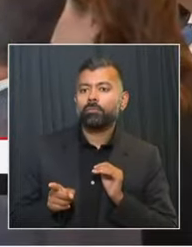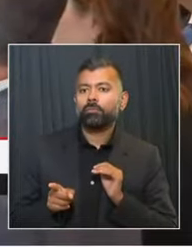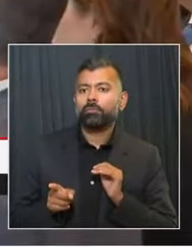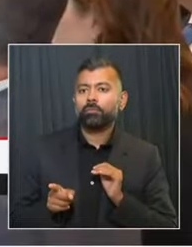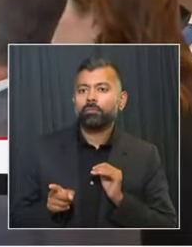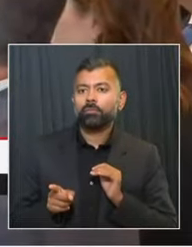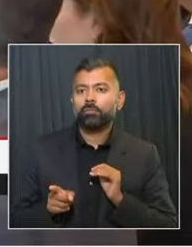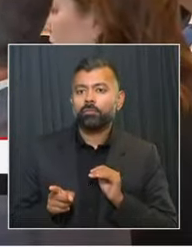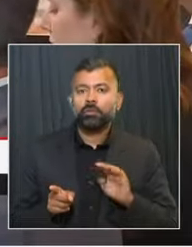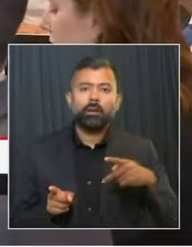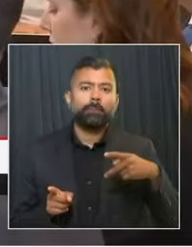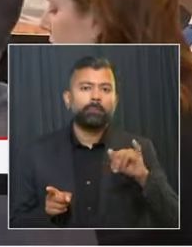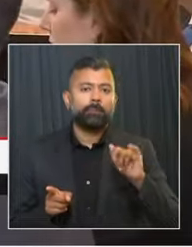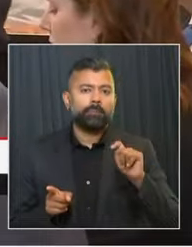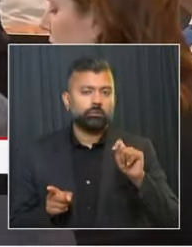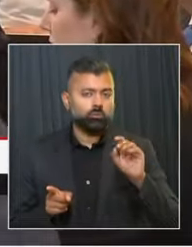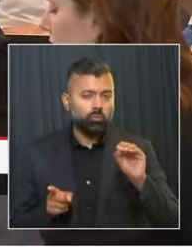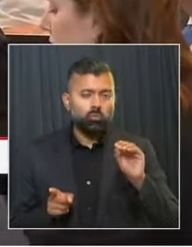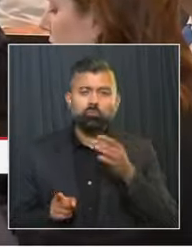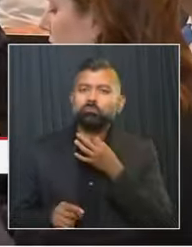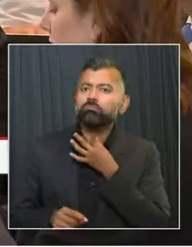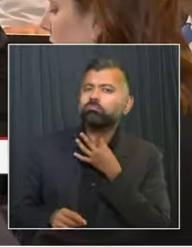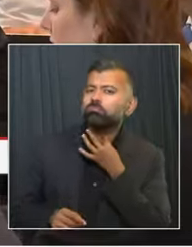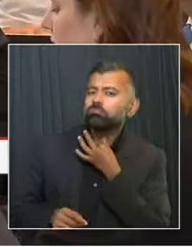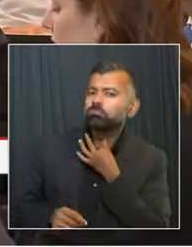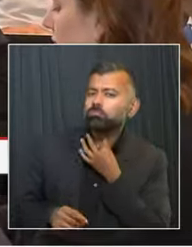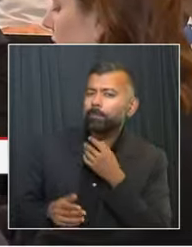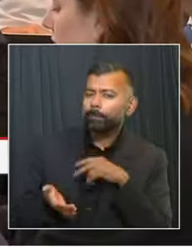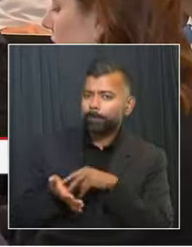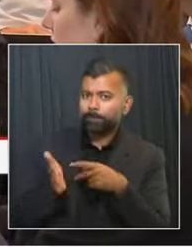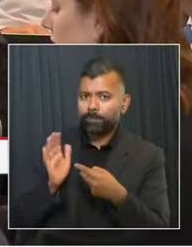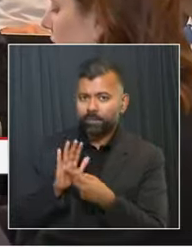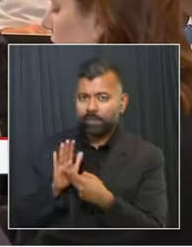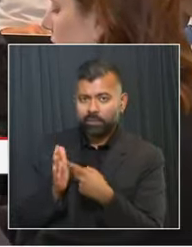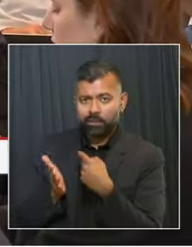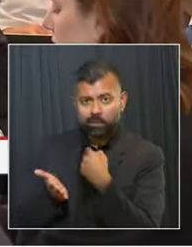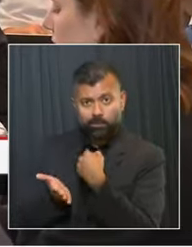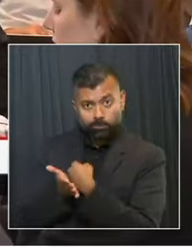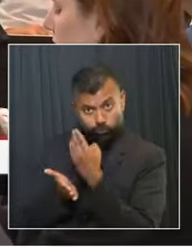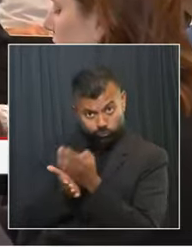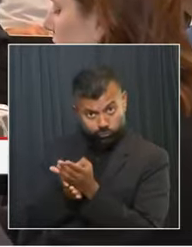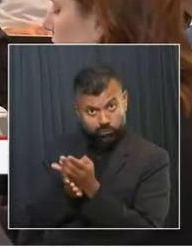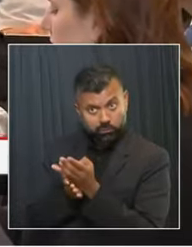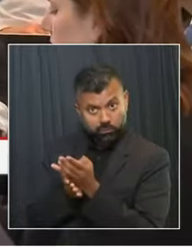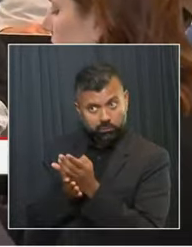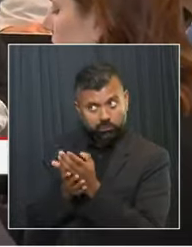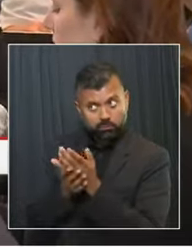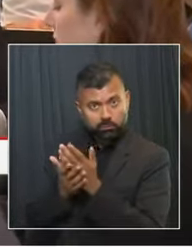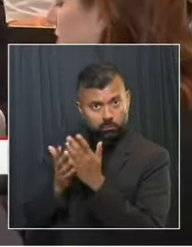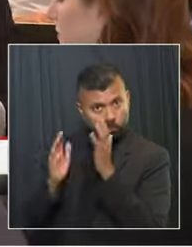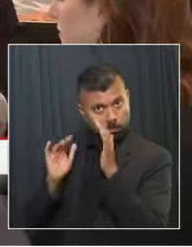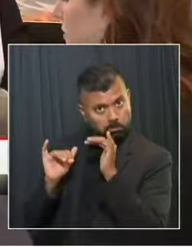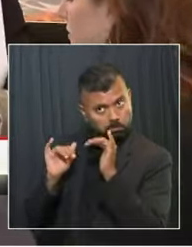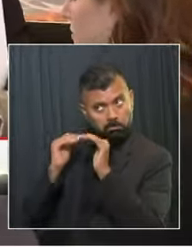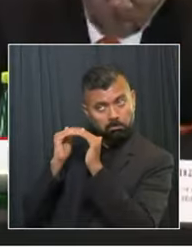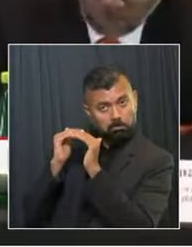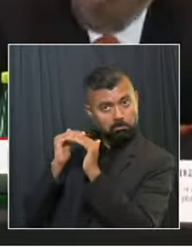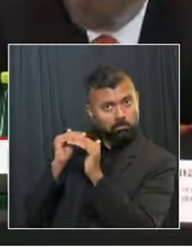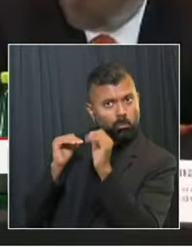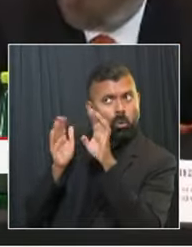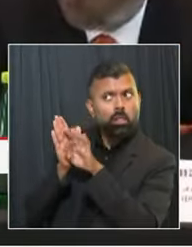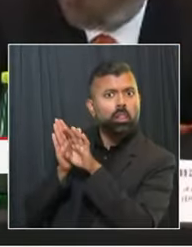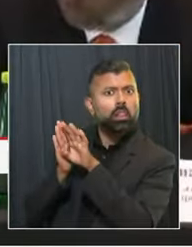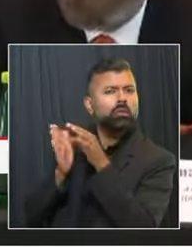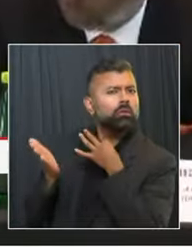is maintained but not expanded? We have not repeated that because we have now provided on demand with that